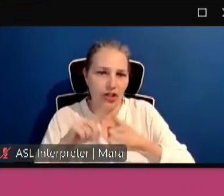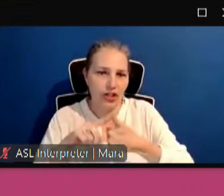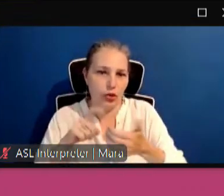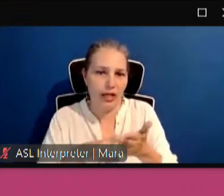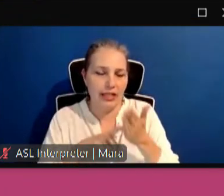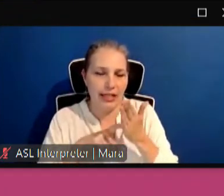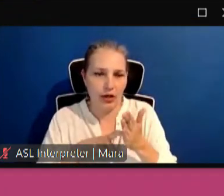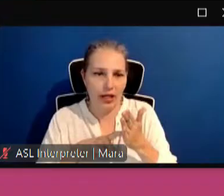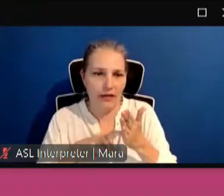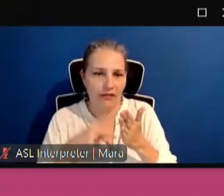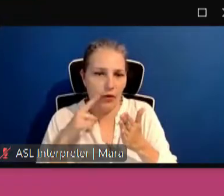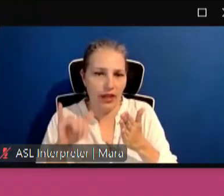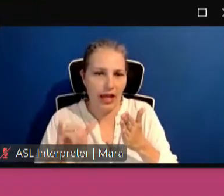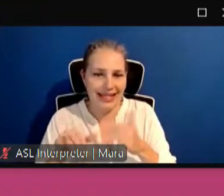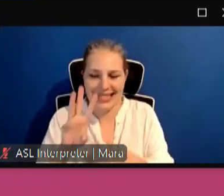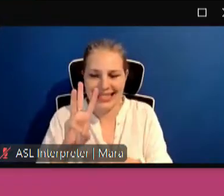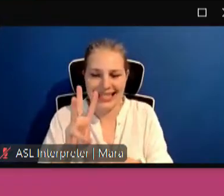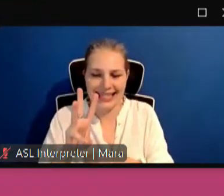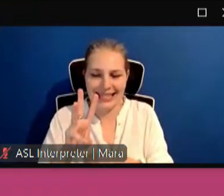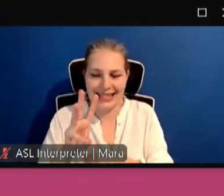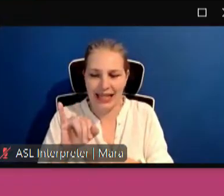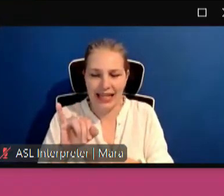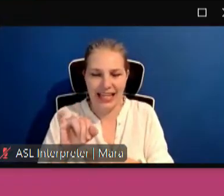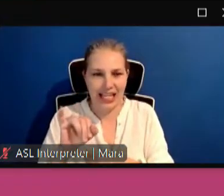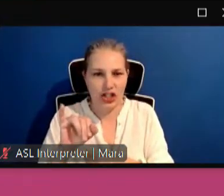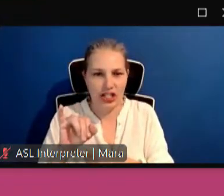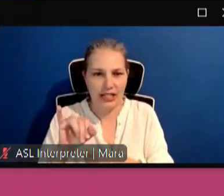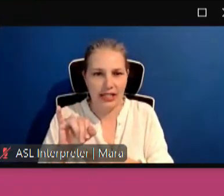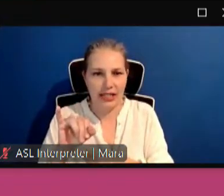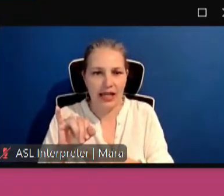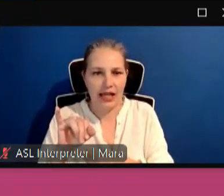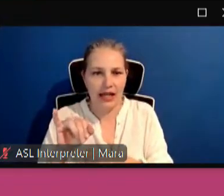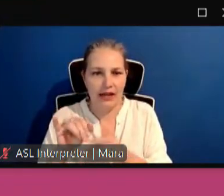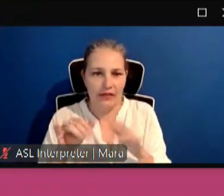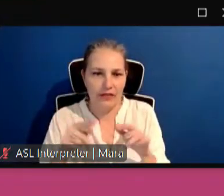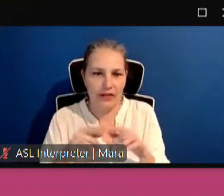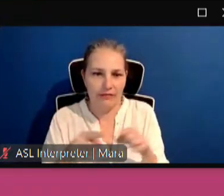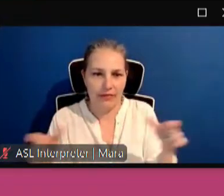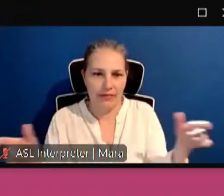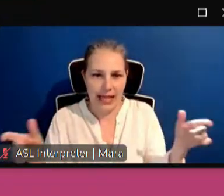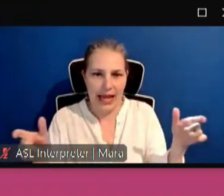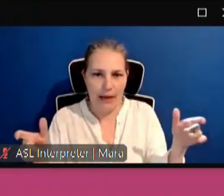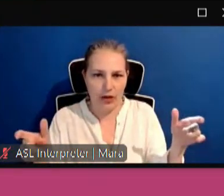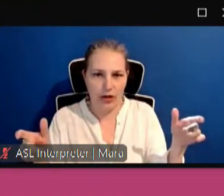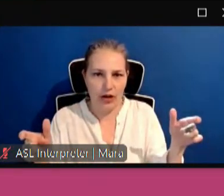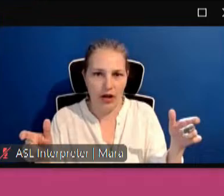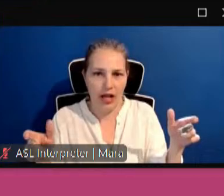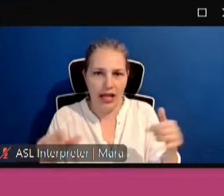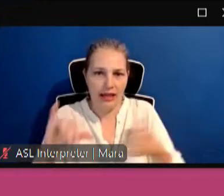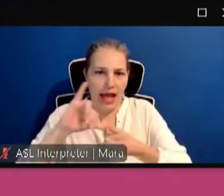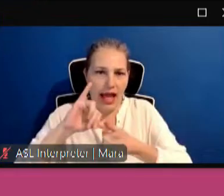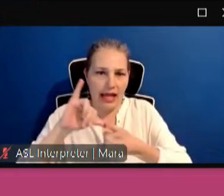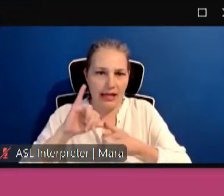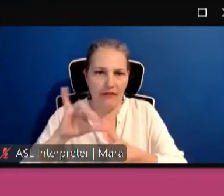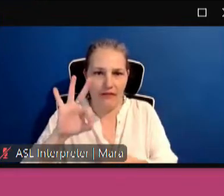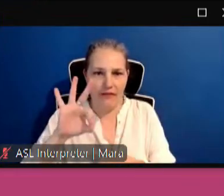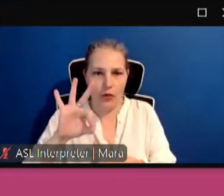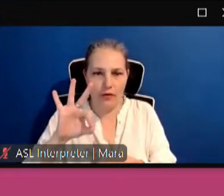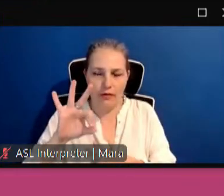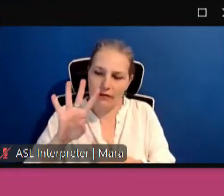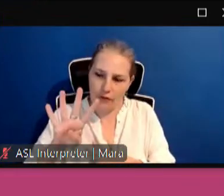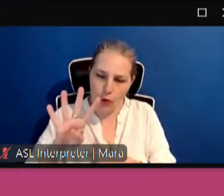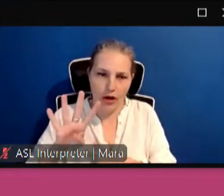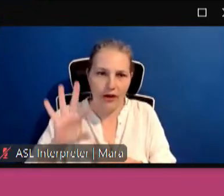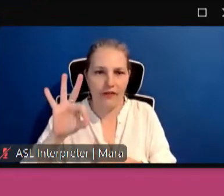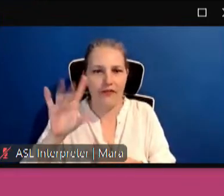criteria being 6 inches in diameter at a height of 4 feet above the ground. Second criteria is that it's tall enough so